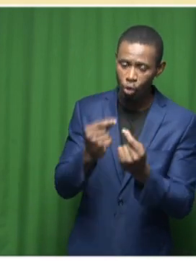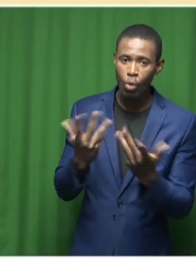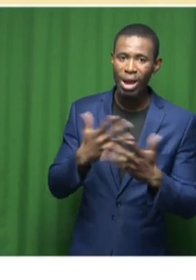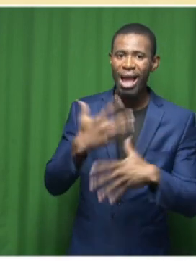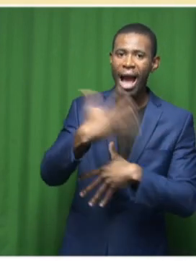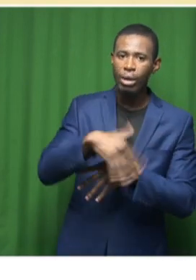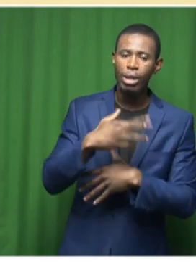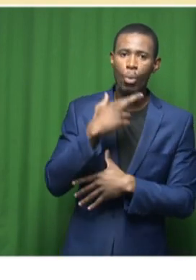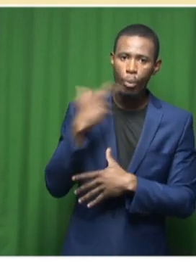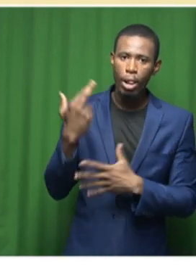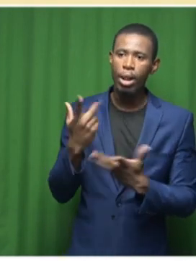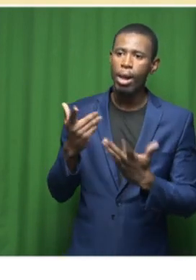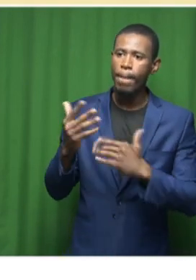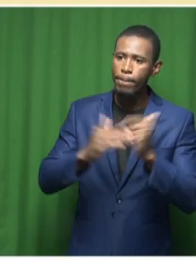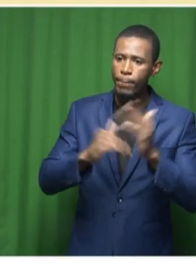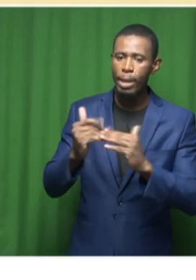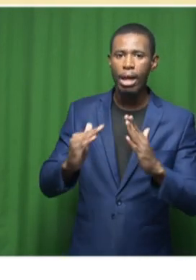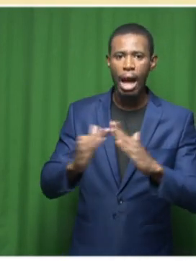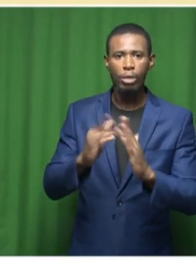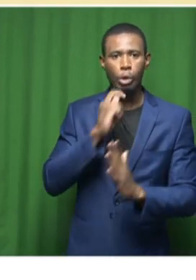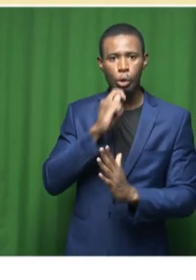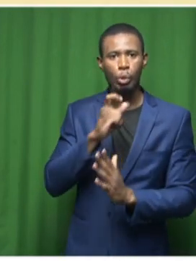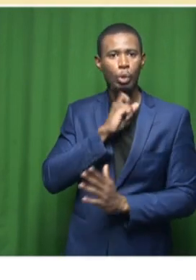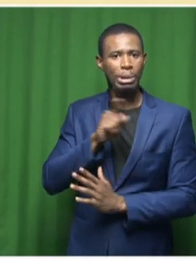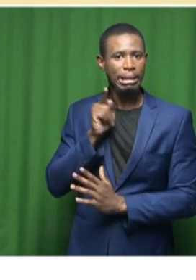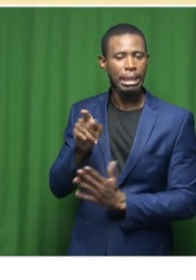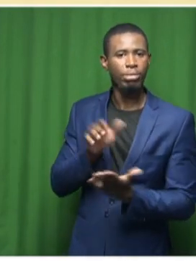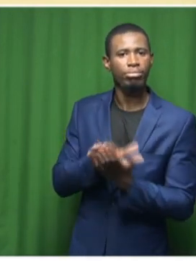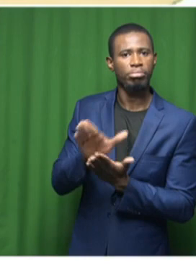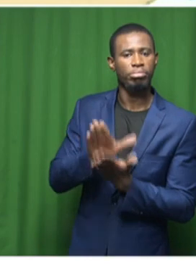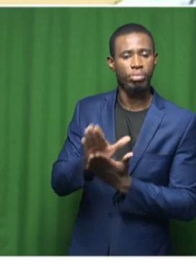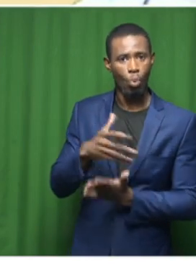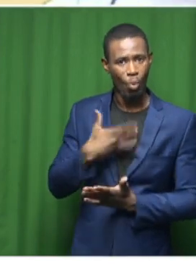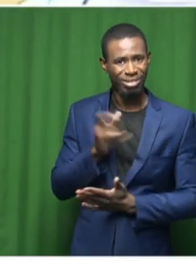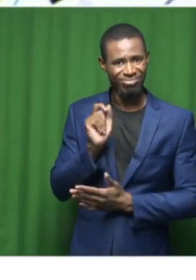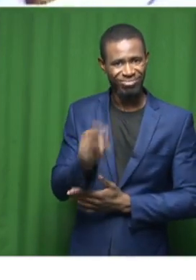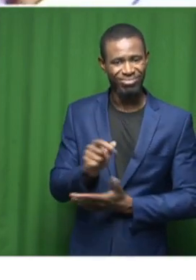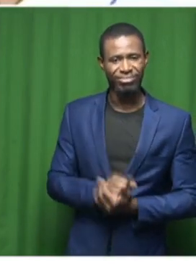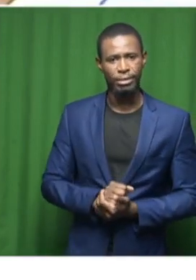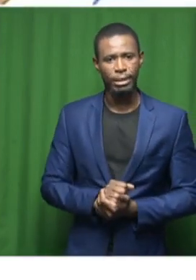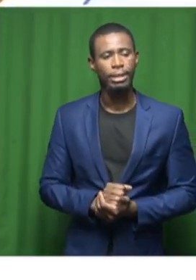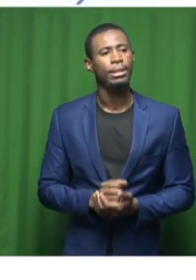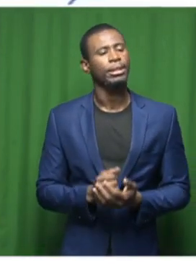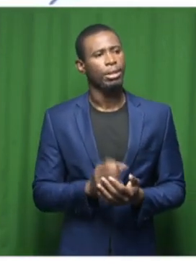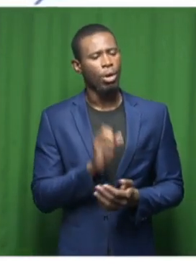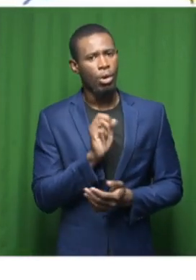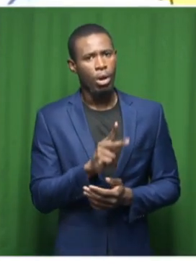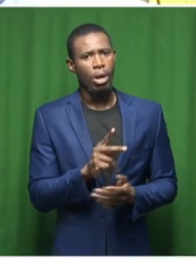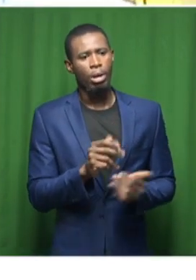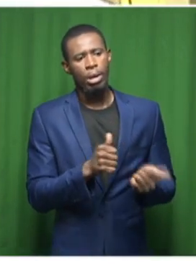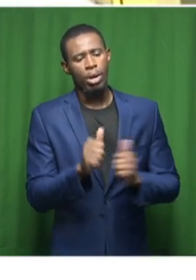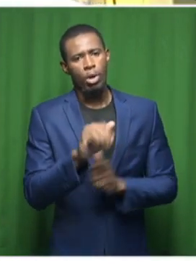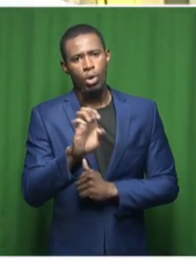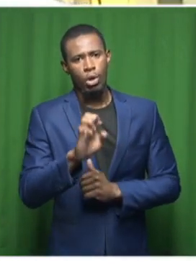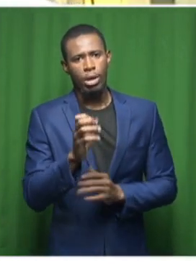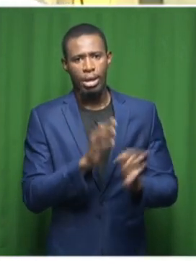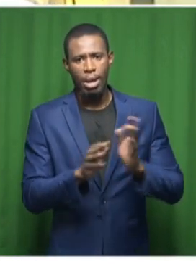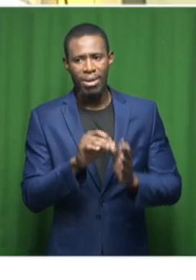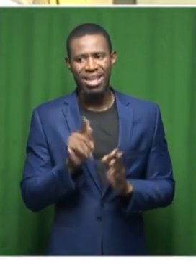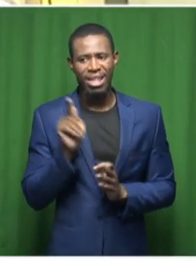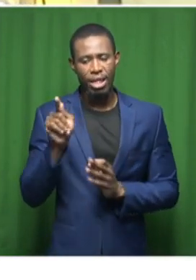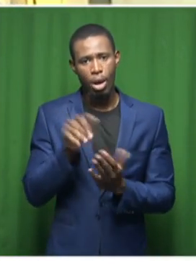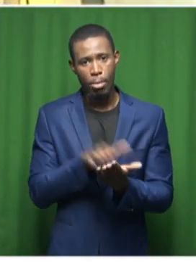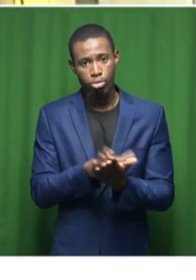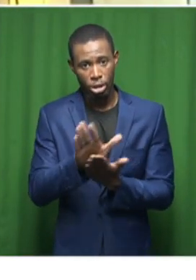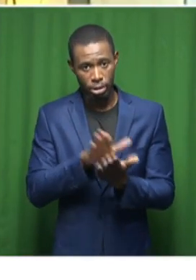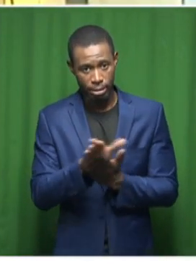we contribute to the housing backlog. Let's speak, Eugene, about the printer itself, because on the one hand, it's where we're